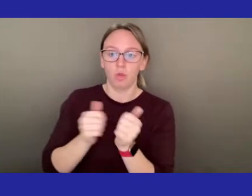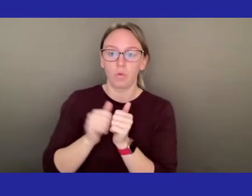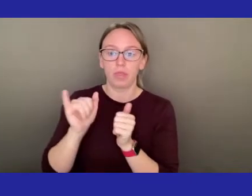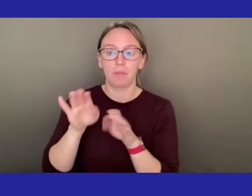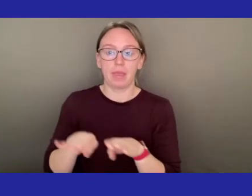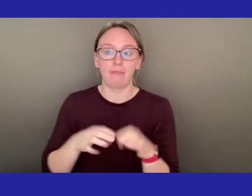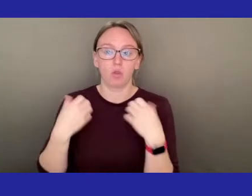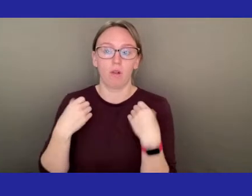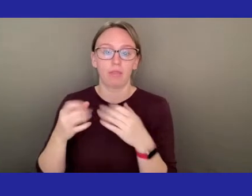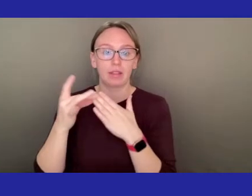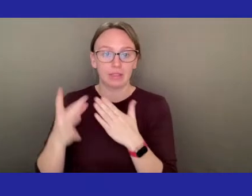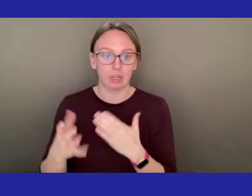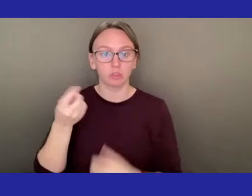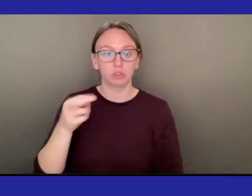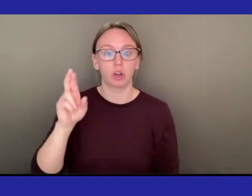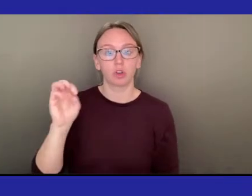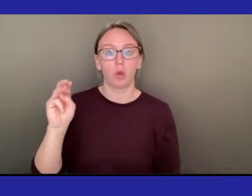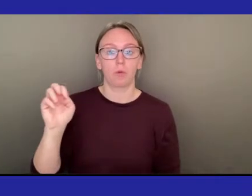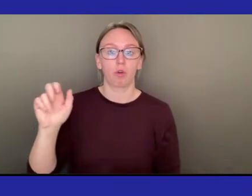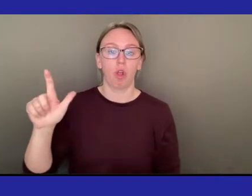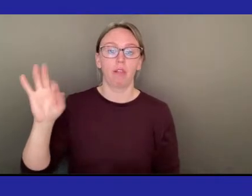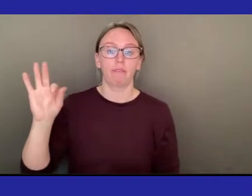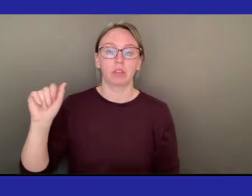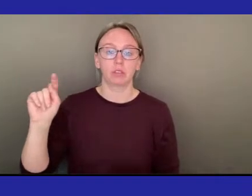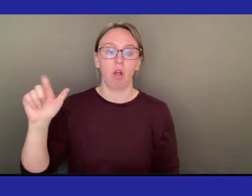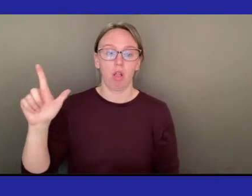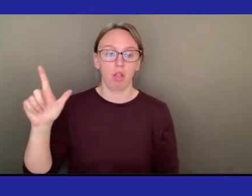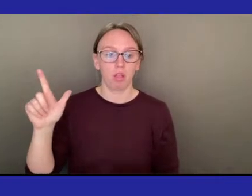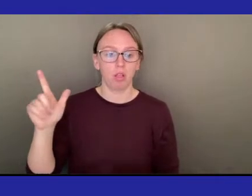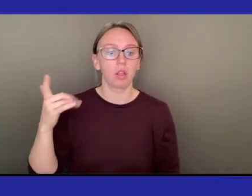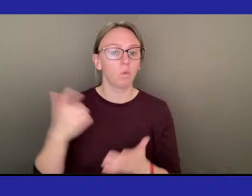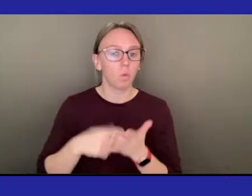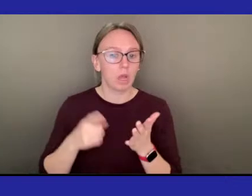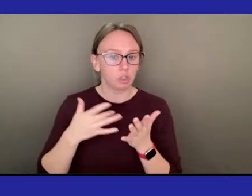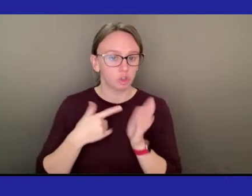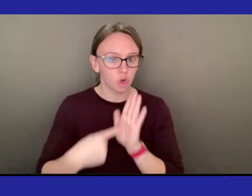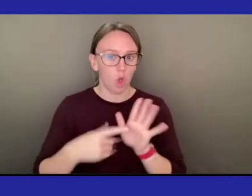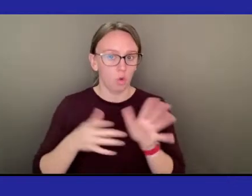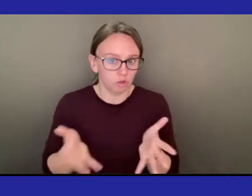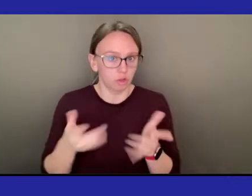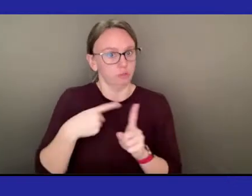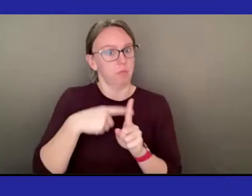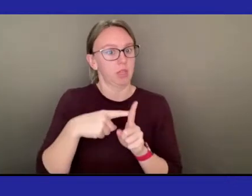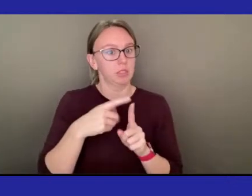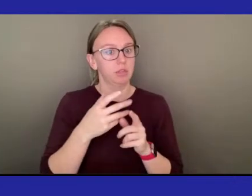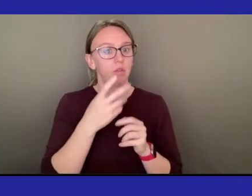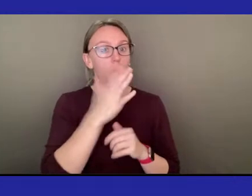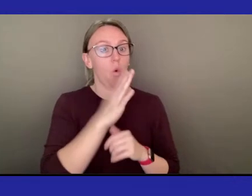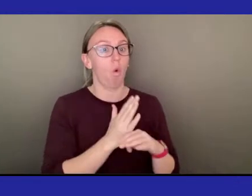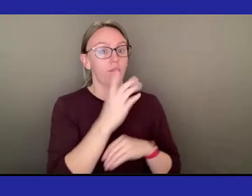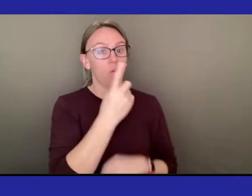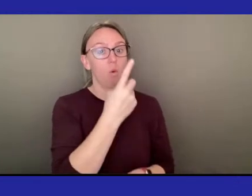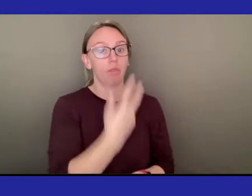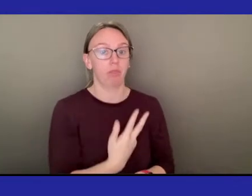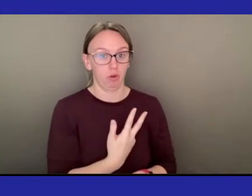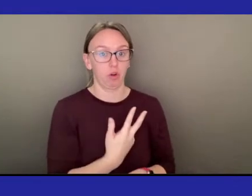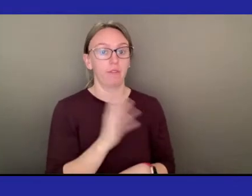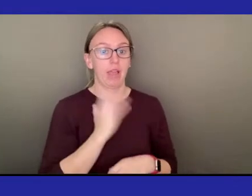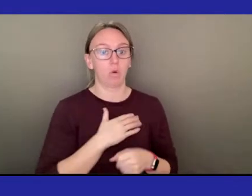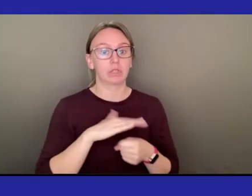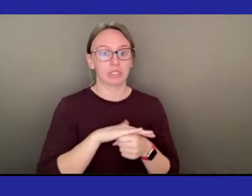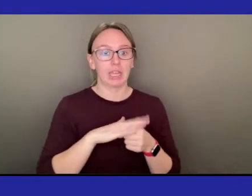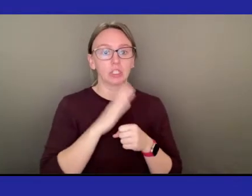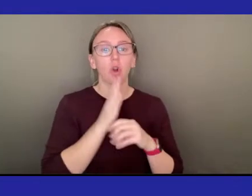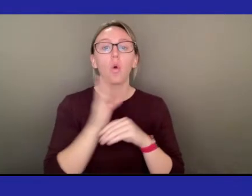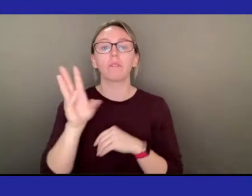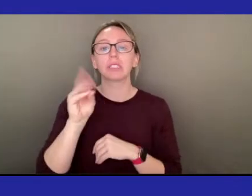Fatal, what's really encouraging is that over a third of our sites are over 60% on this. So we have some best